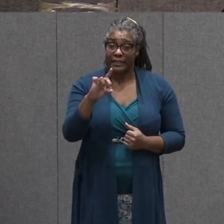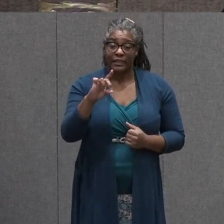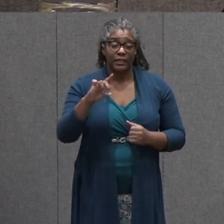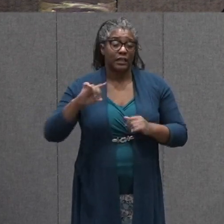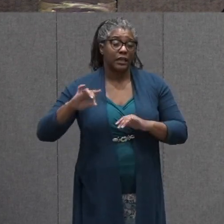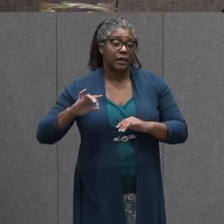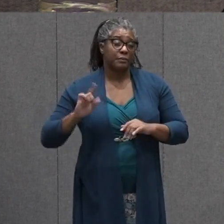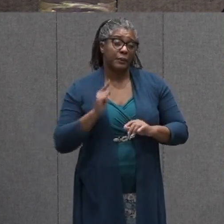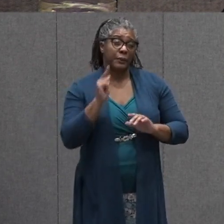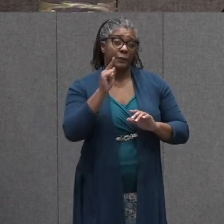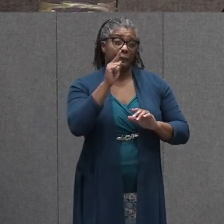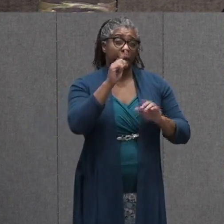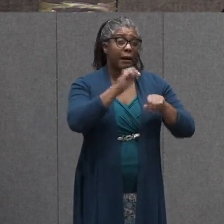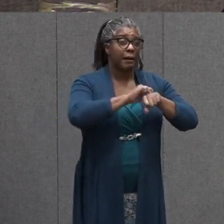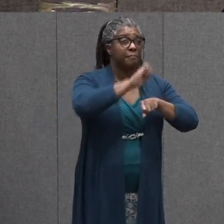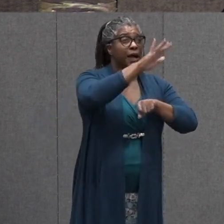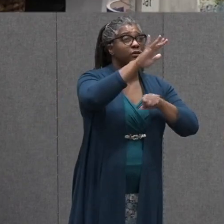that, friends.